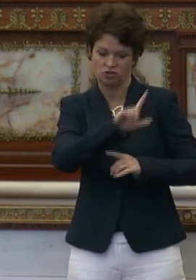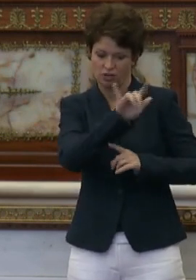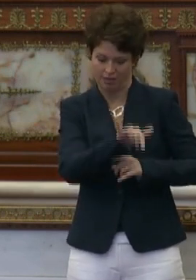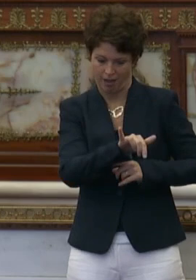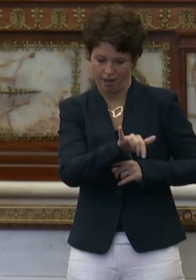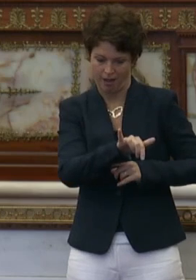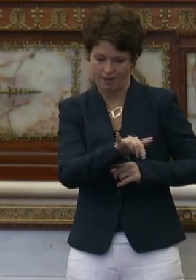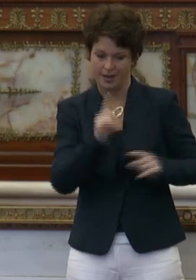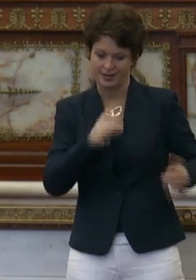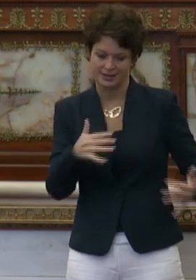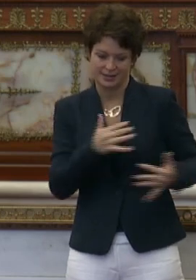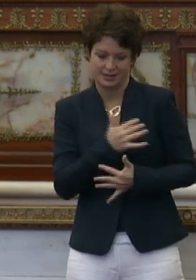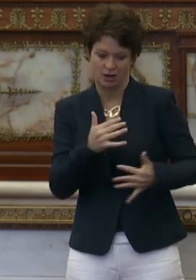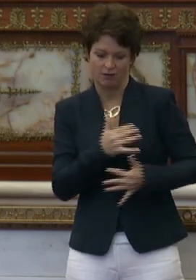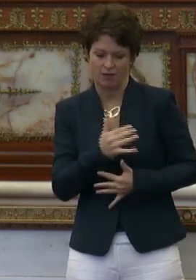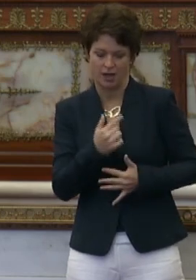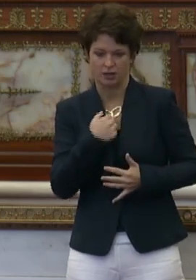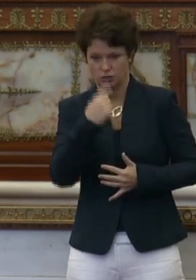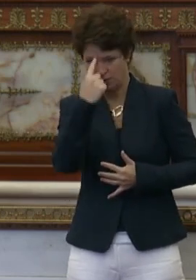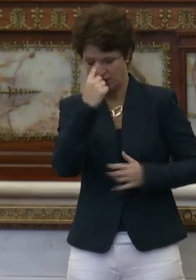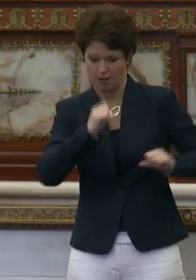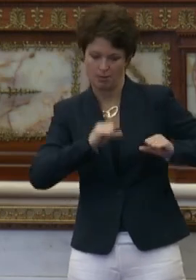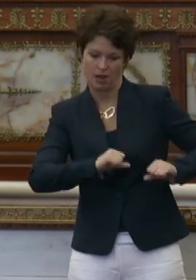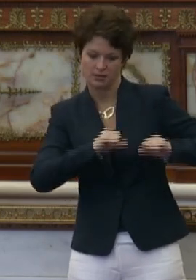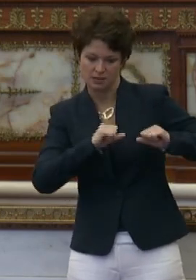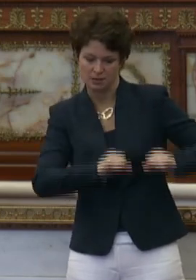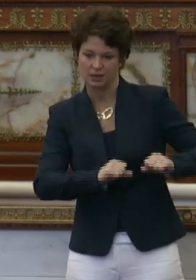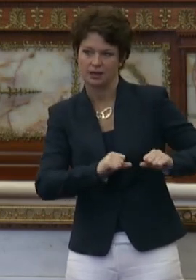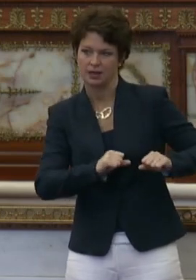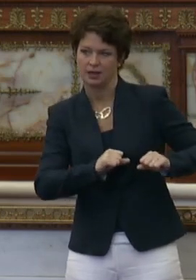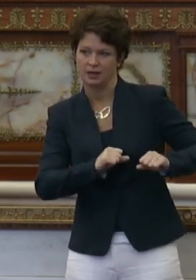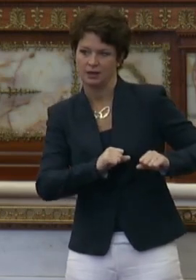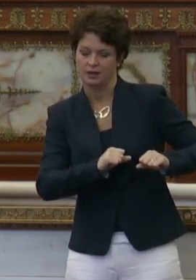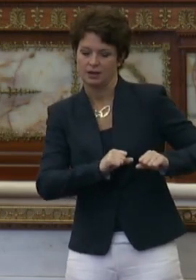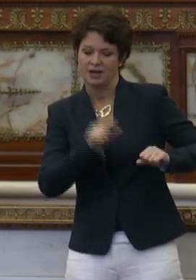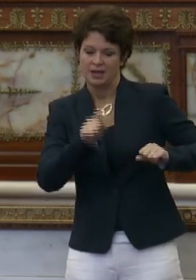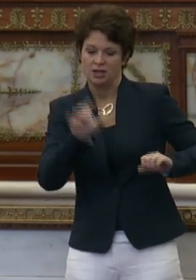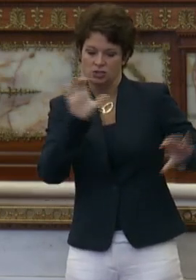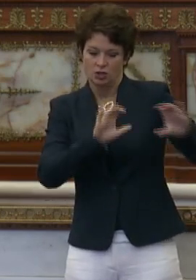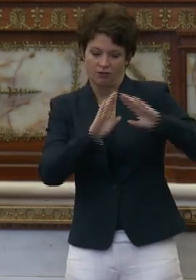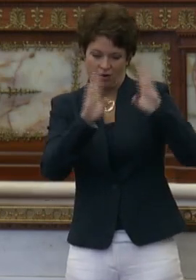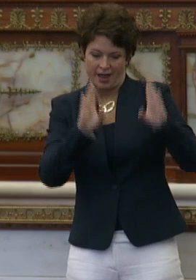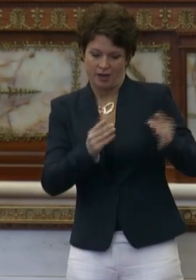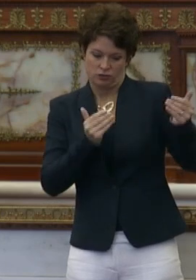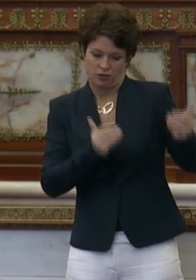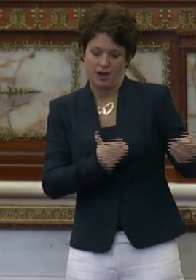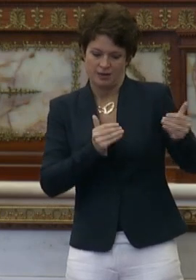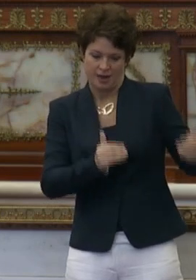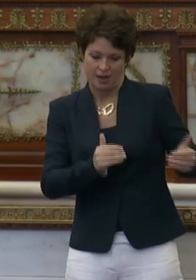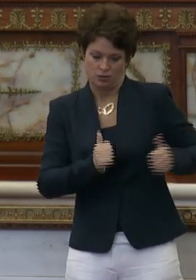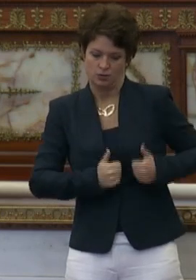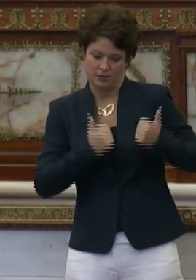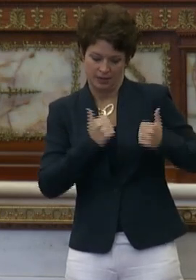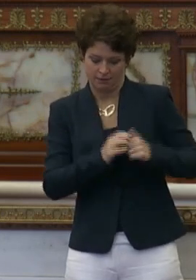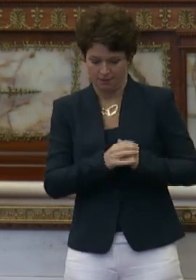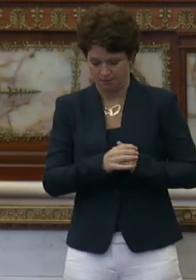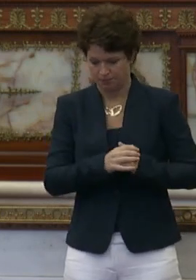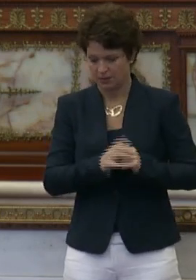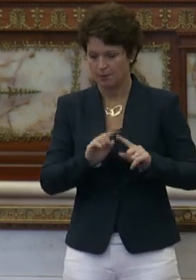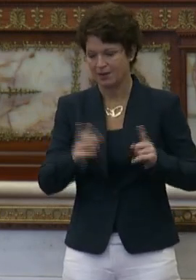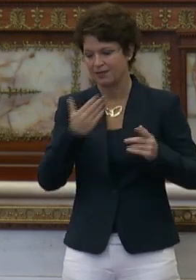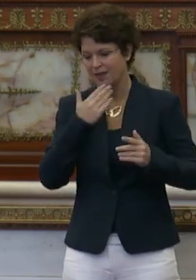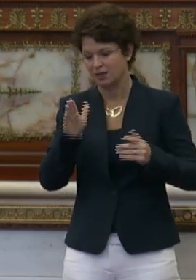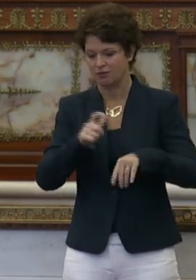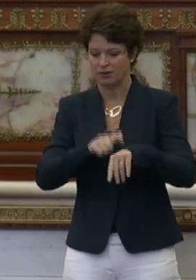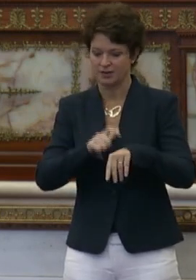it's terrifying to think of the possibility of having to look for housing in this time. But thank you for